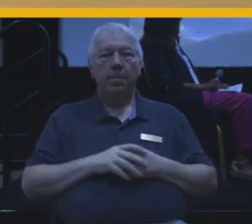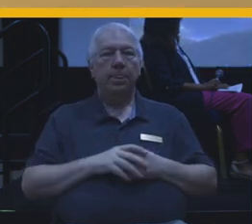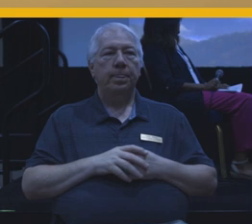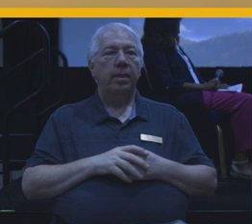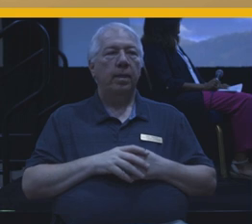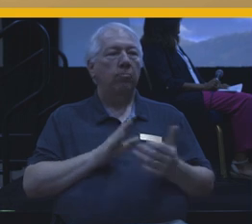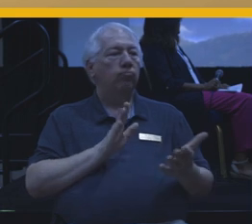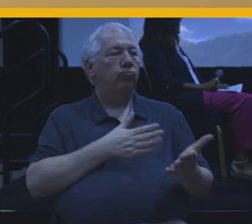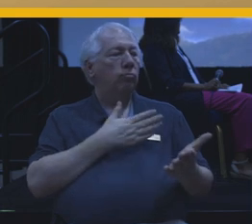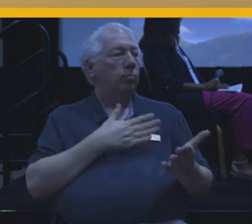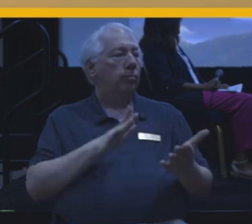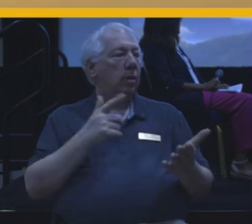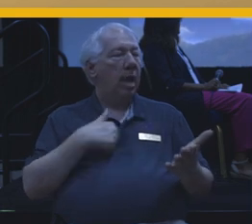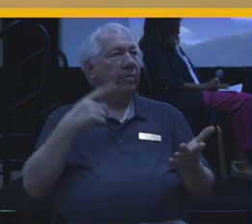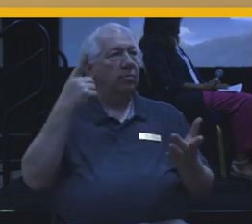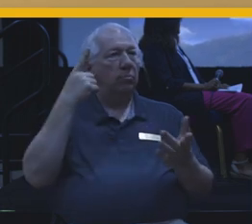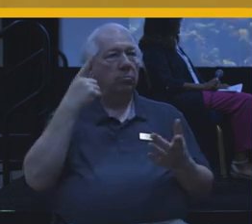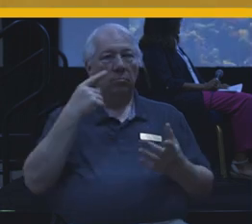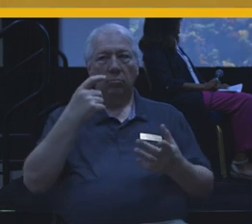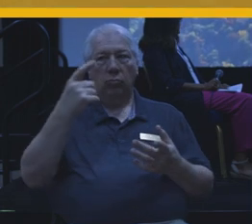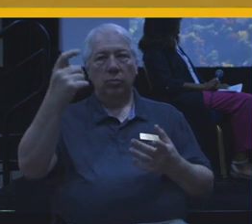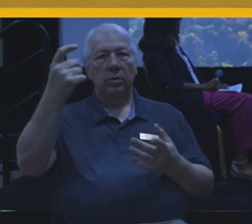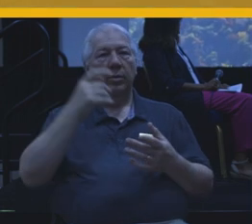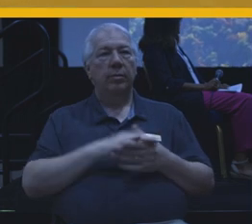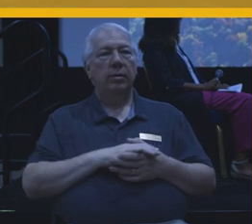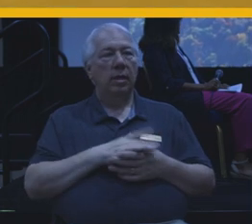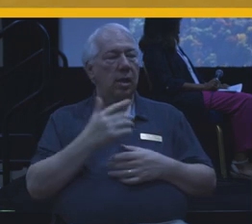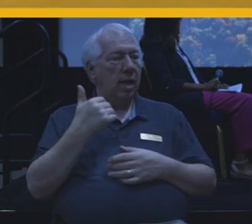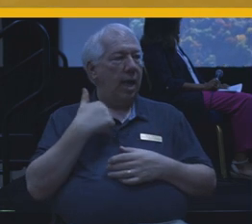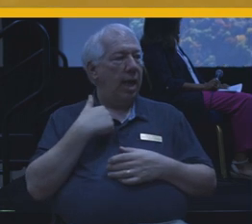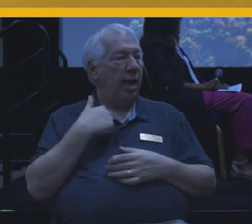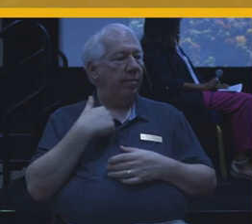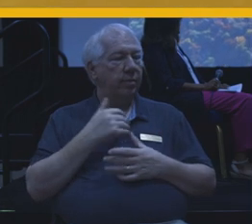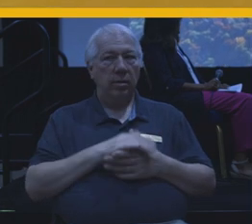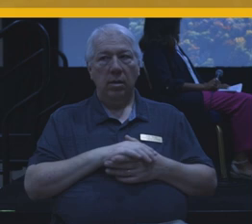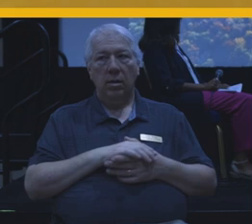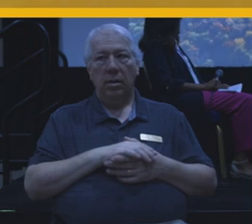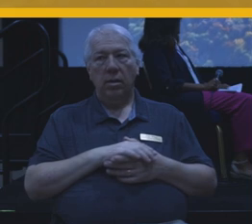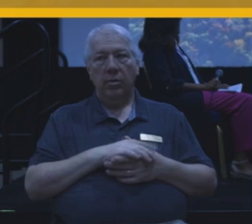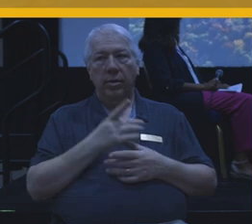got green and I got blues.